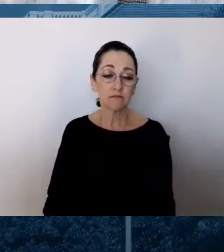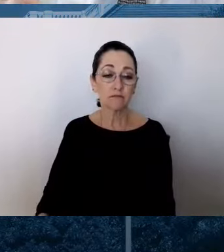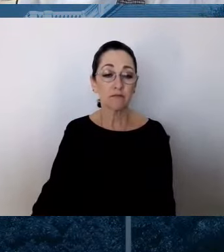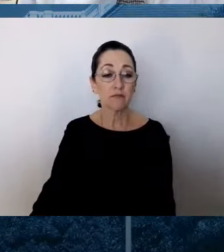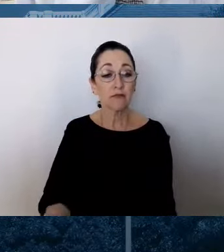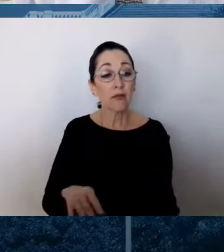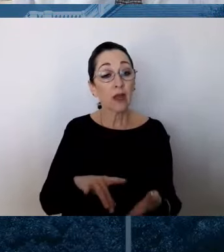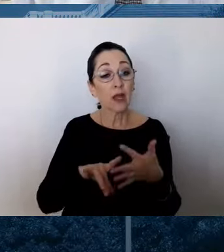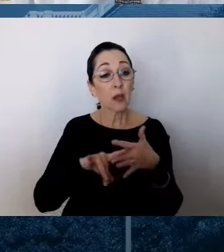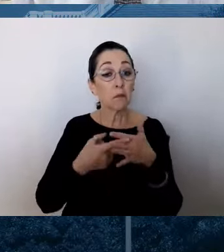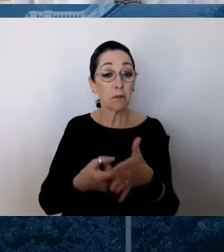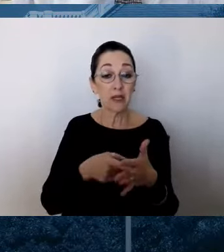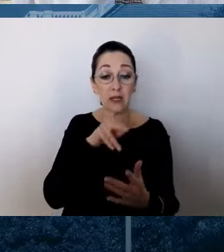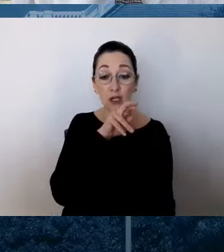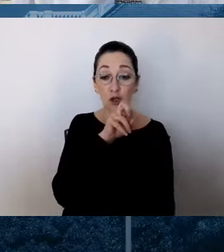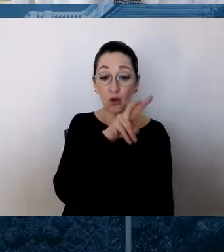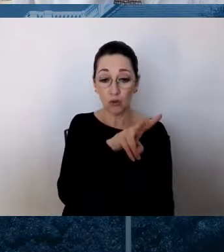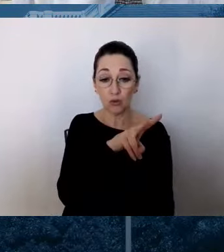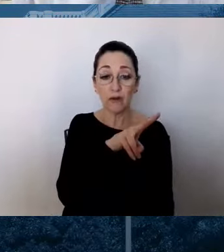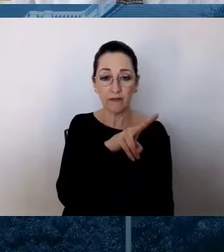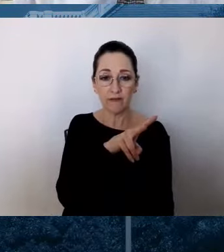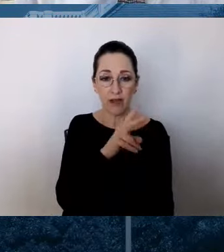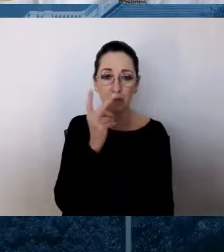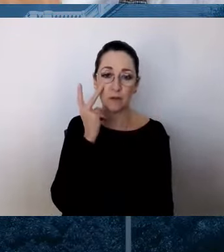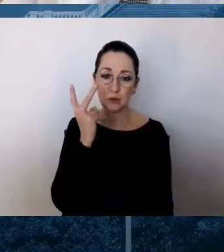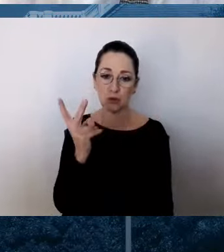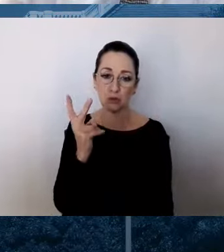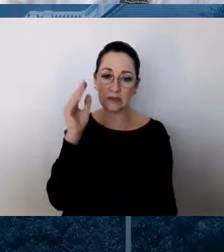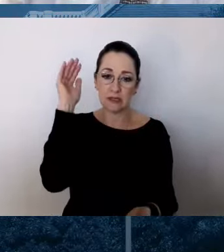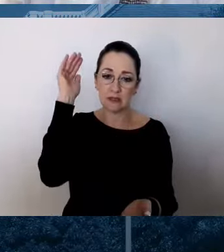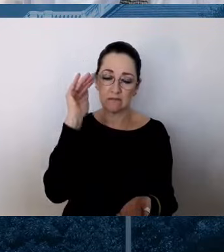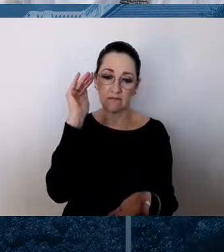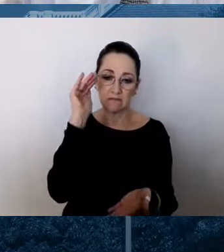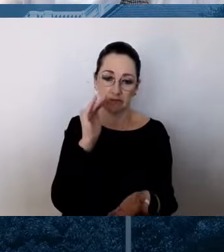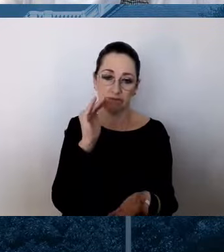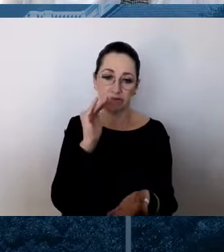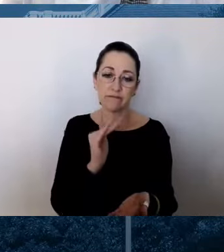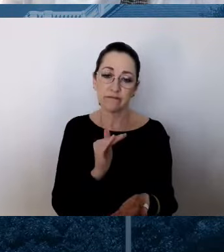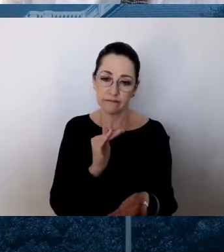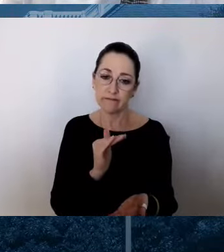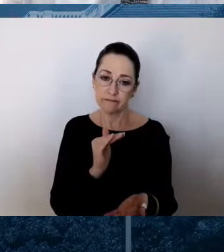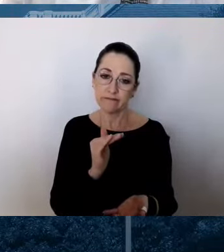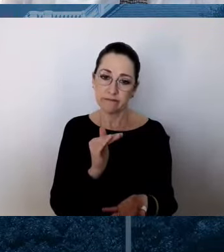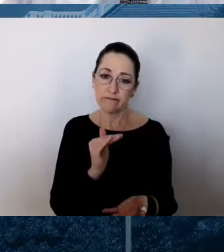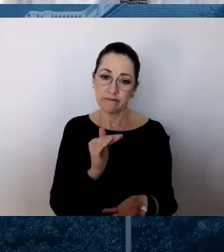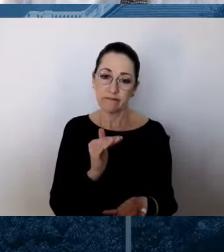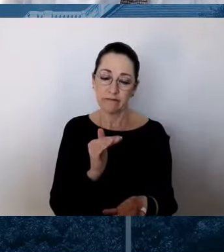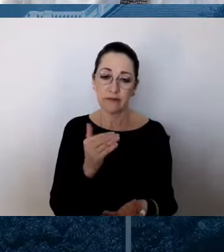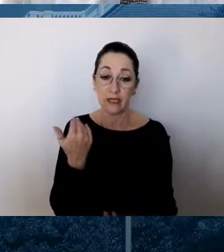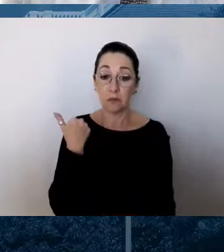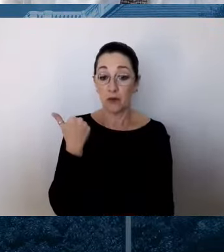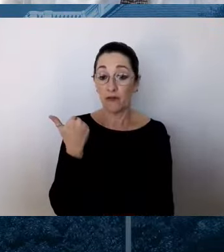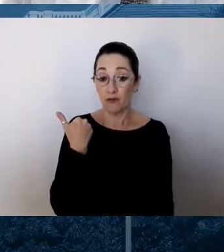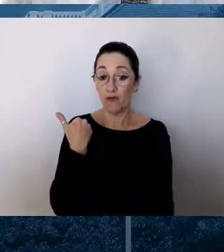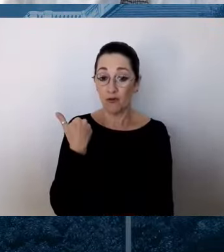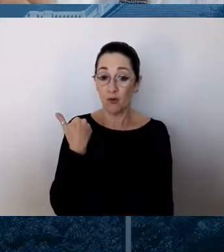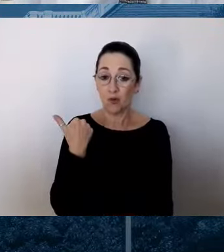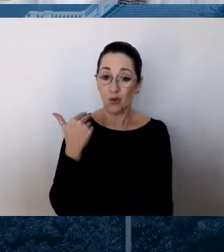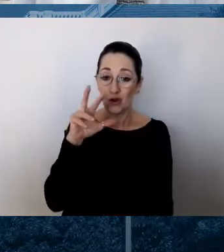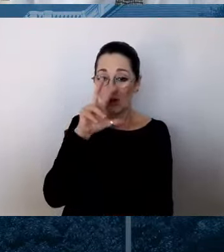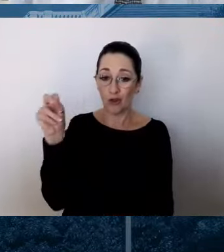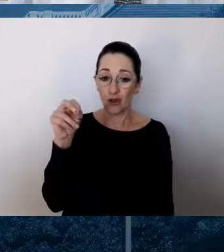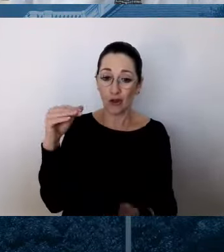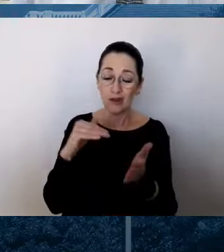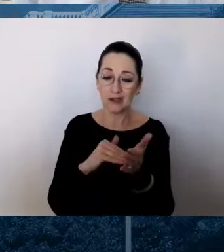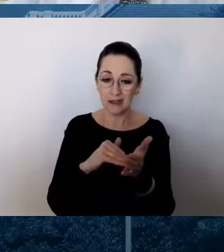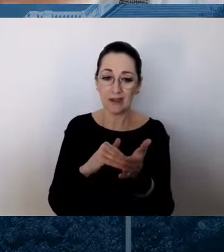on, the number has decreased a little bit. We were in the mid 30s, then we a little bit before Thanksgiving